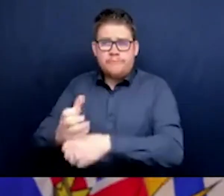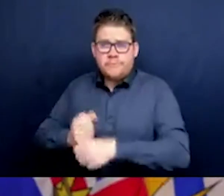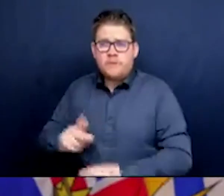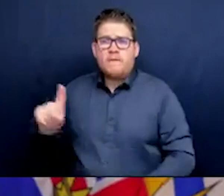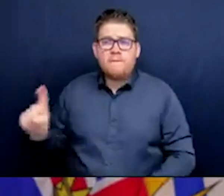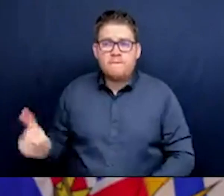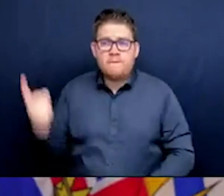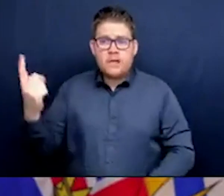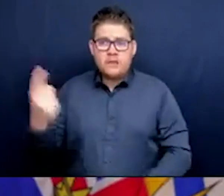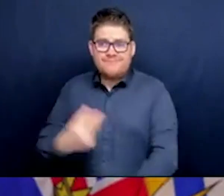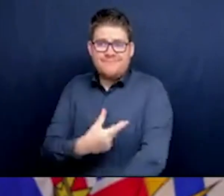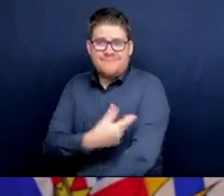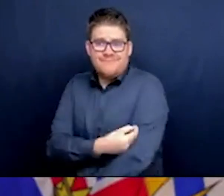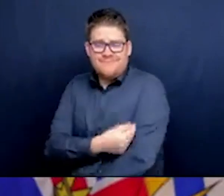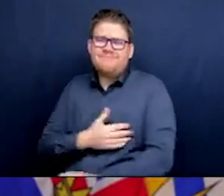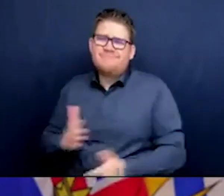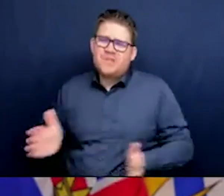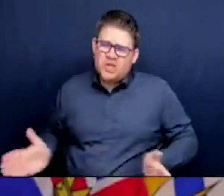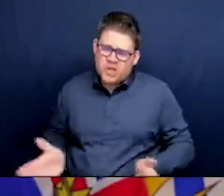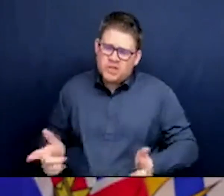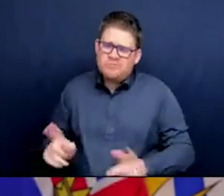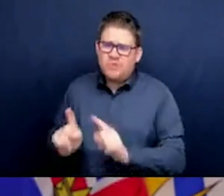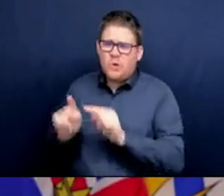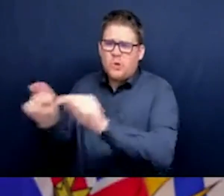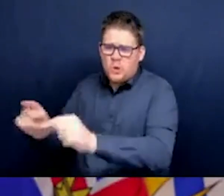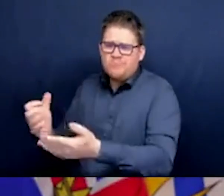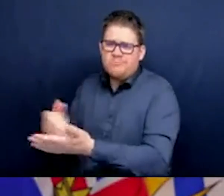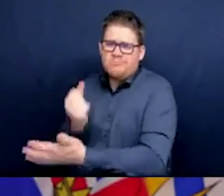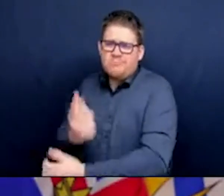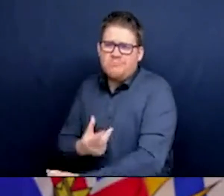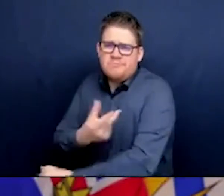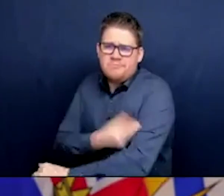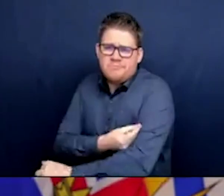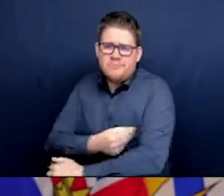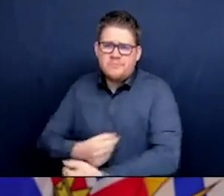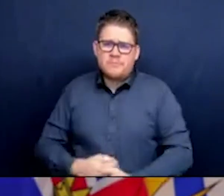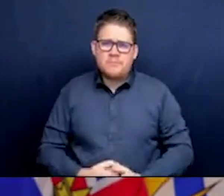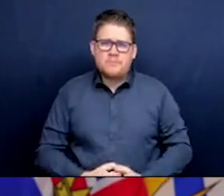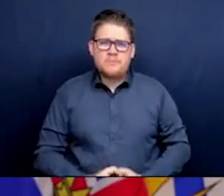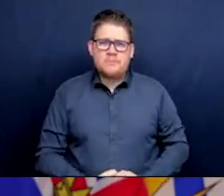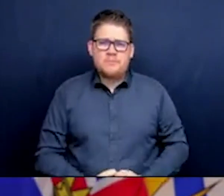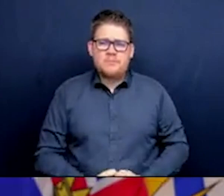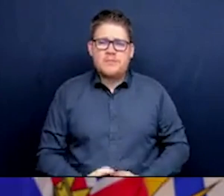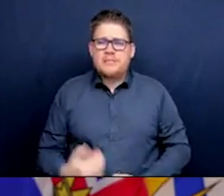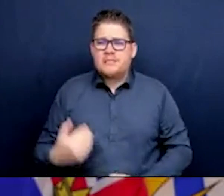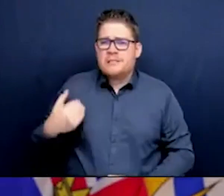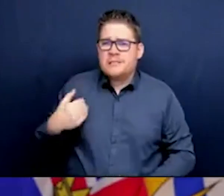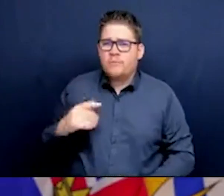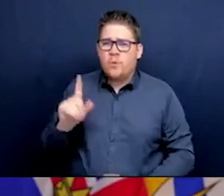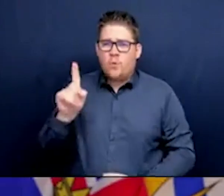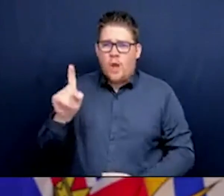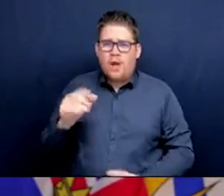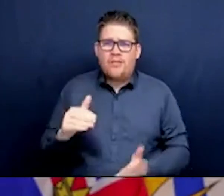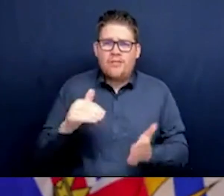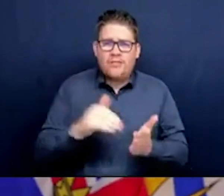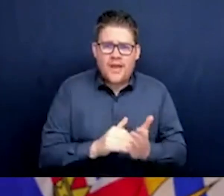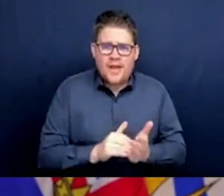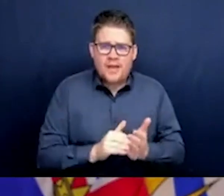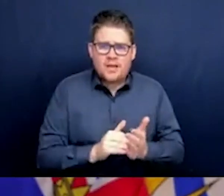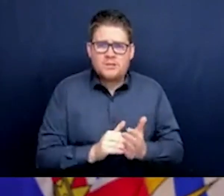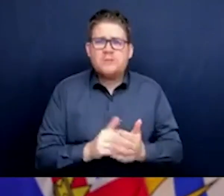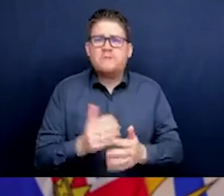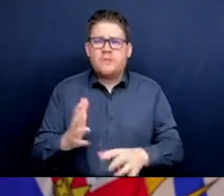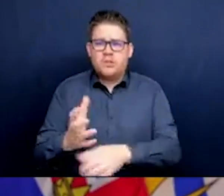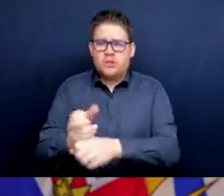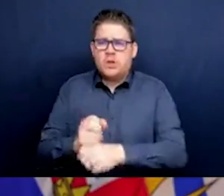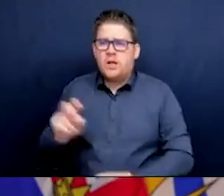say about 1,000 people have received their first dose of Novavax since it's become available, and more are coming every day. If you haven't got your second dose, get your second